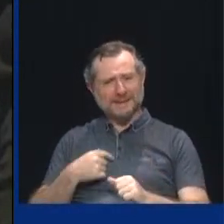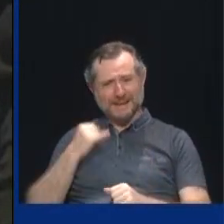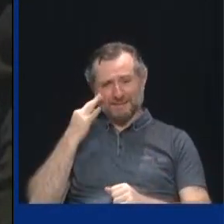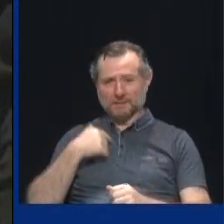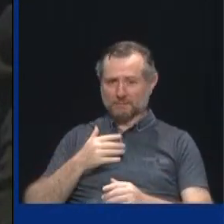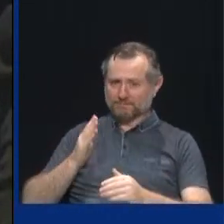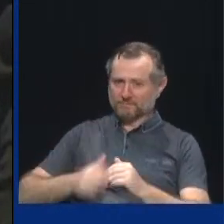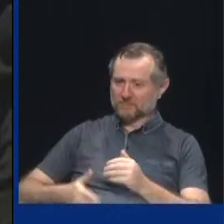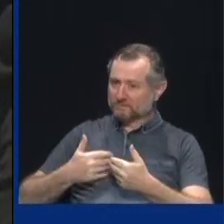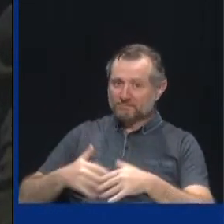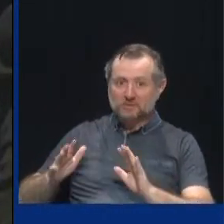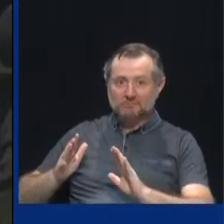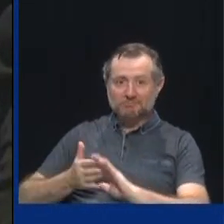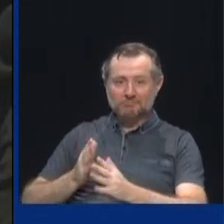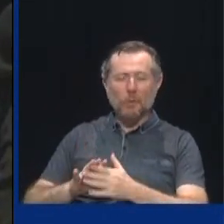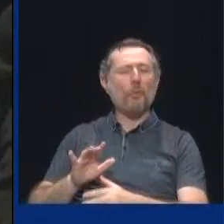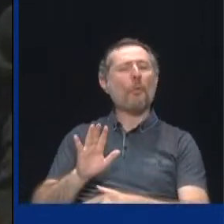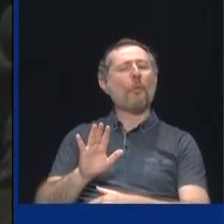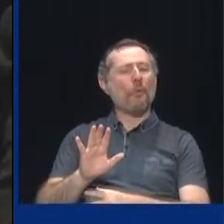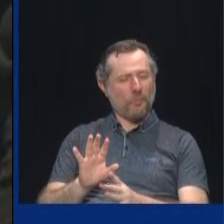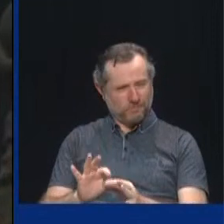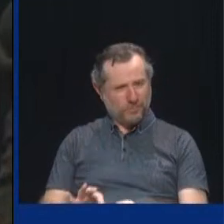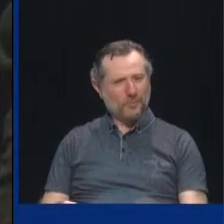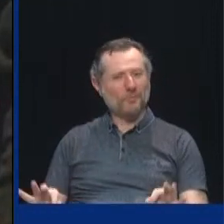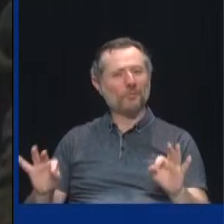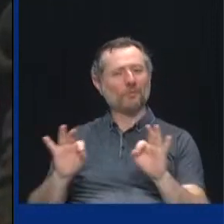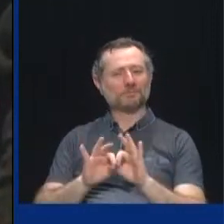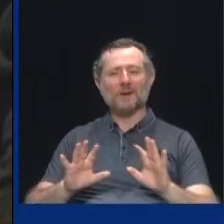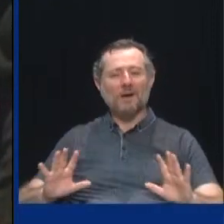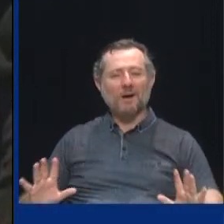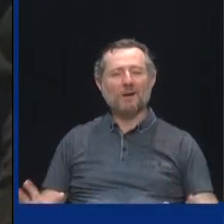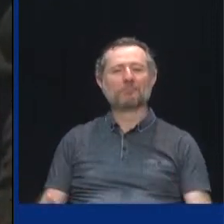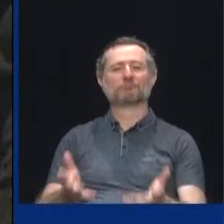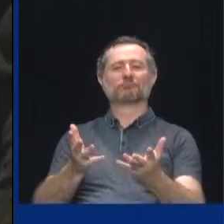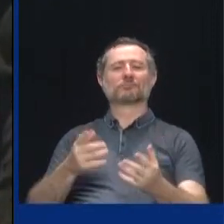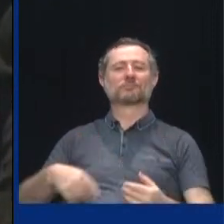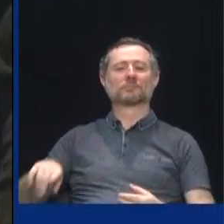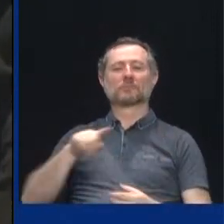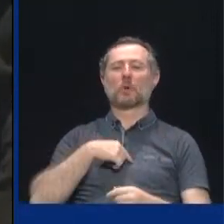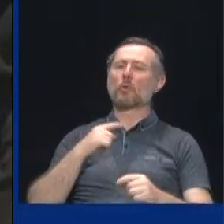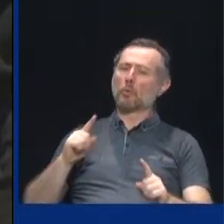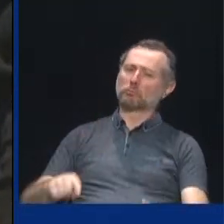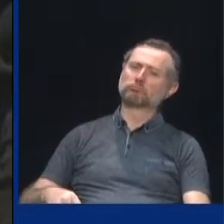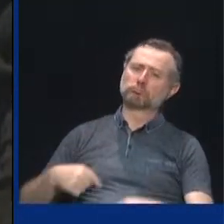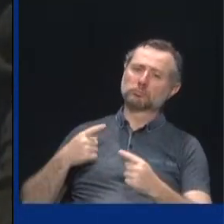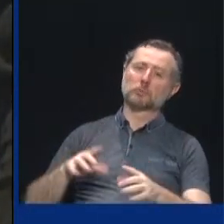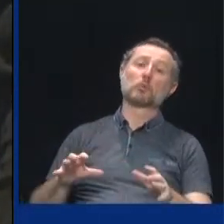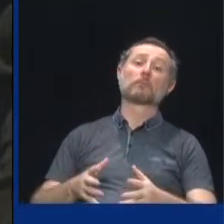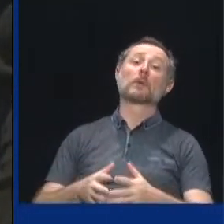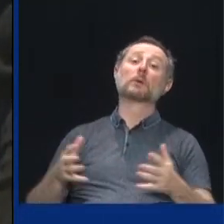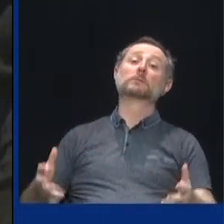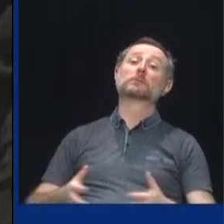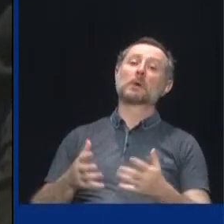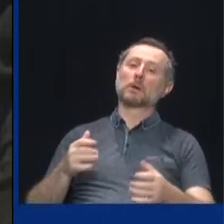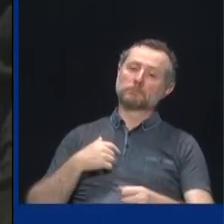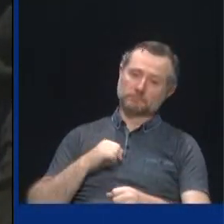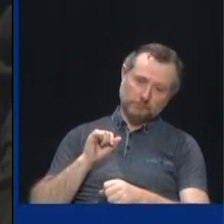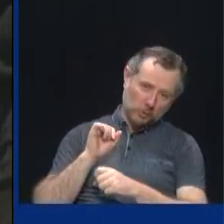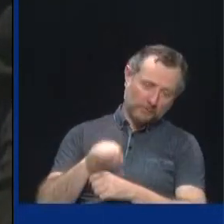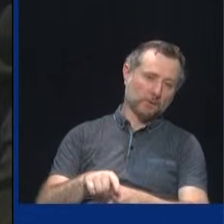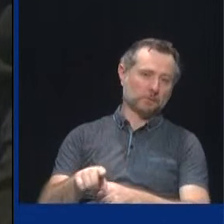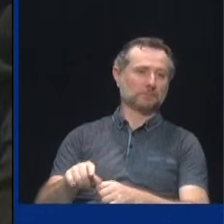push. We've come so far in this battle to end COVID-19. It's like a race, and we all have to